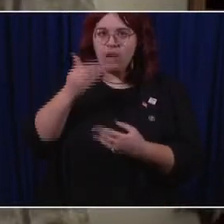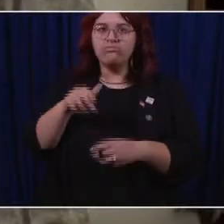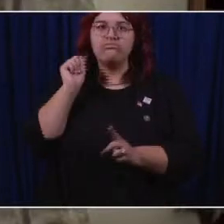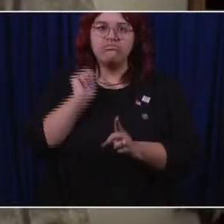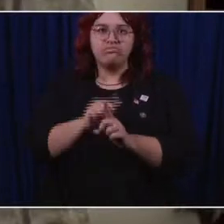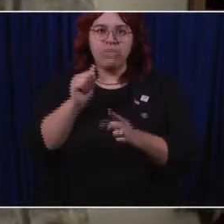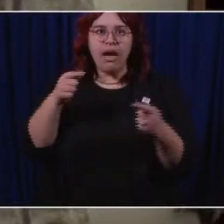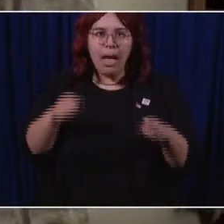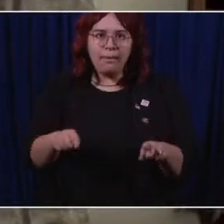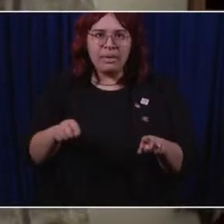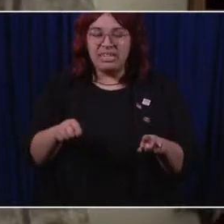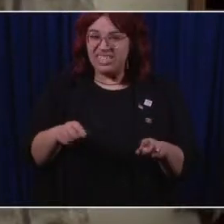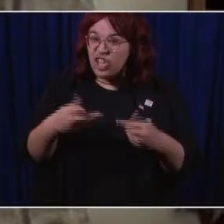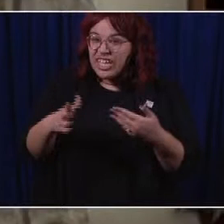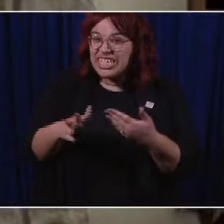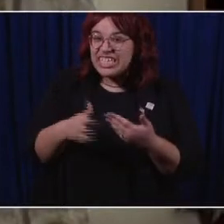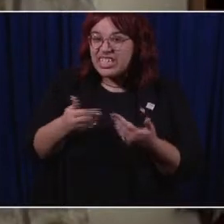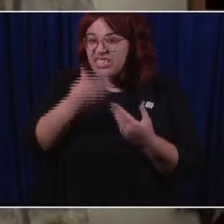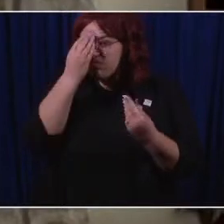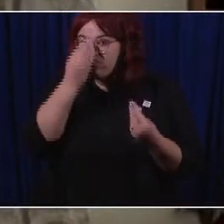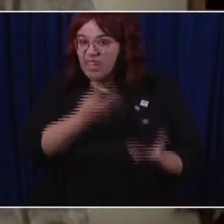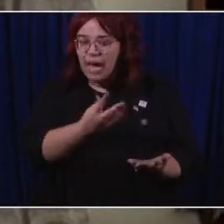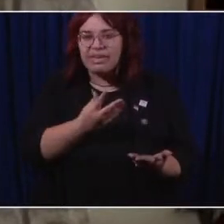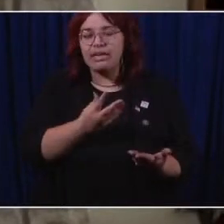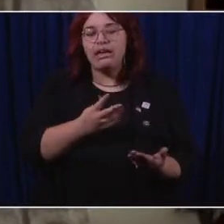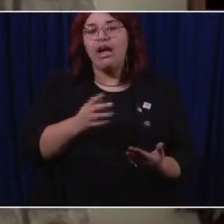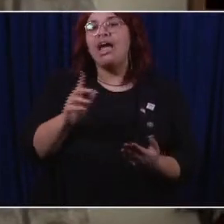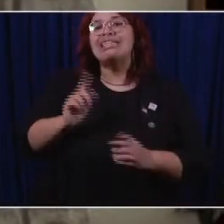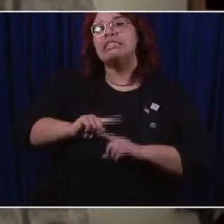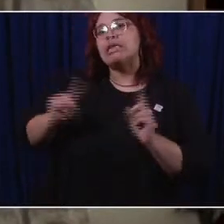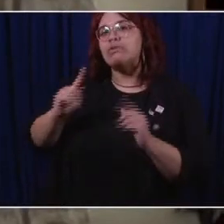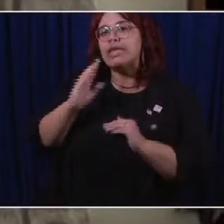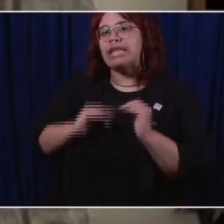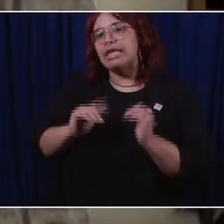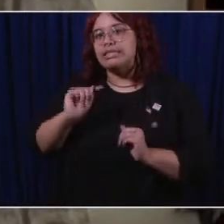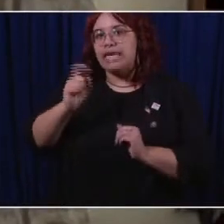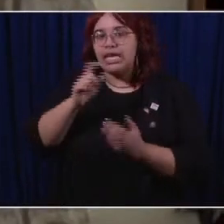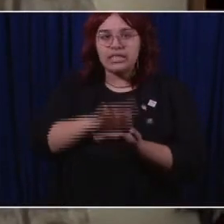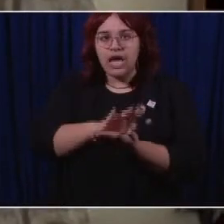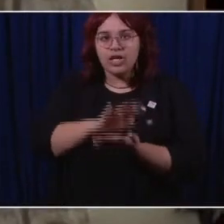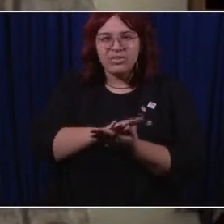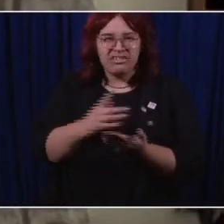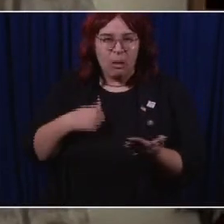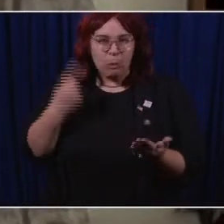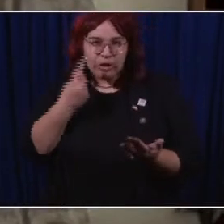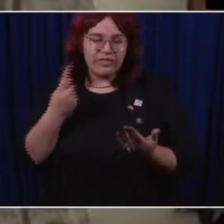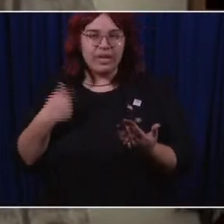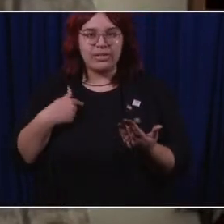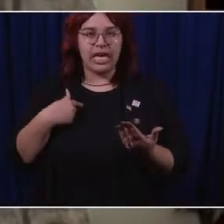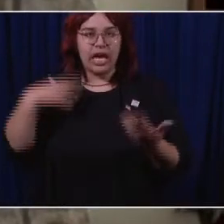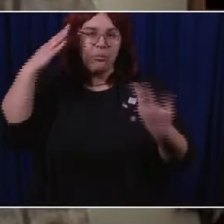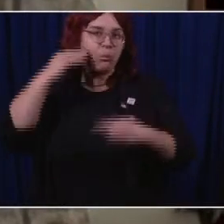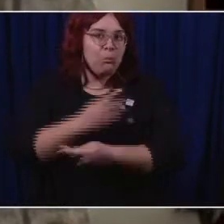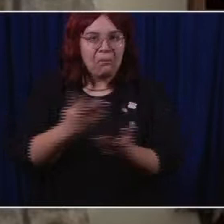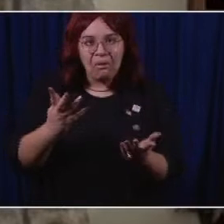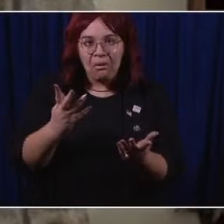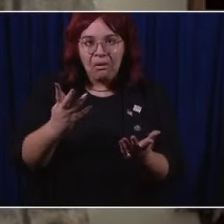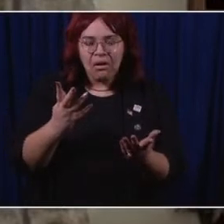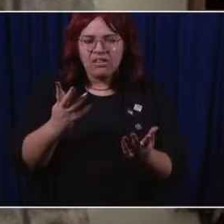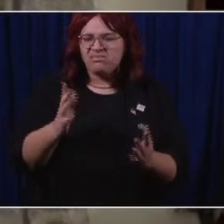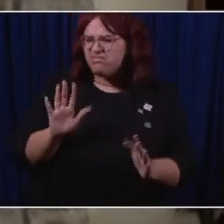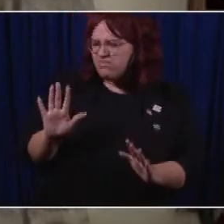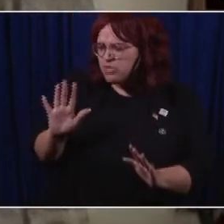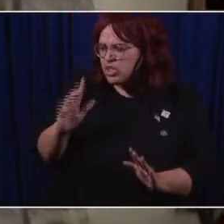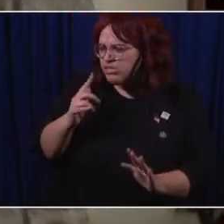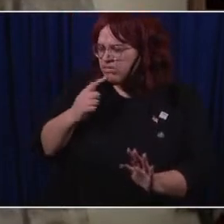get their tax documents? Yeah, And if not, is there going to be a system to figure this out? I'm sorry, what was the last